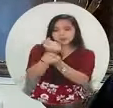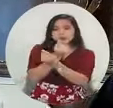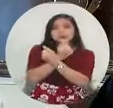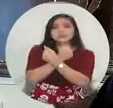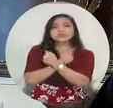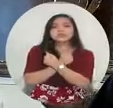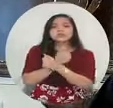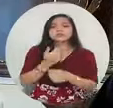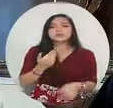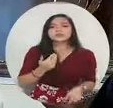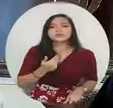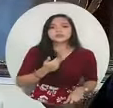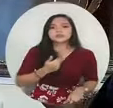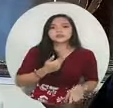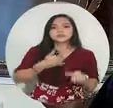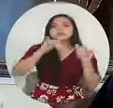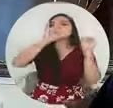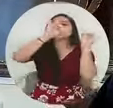me